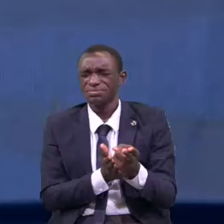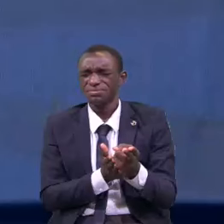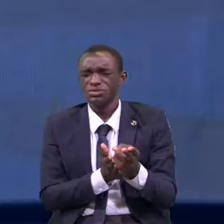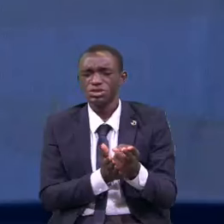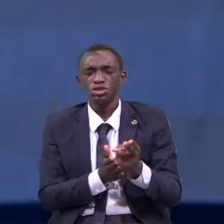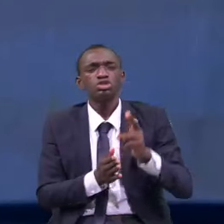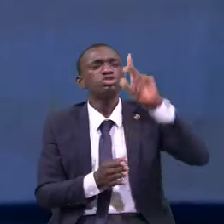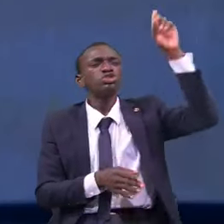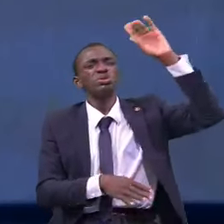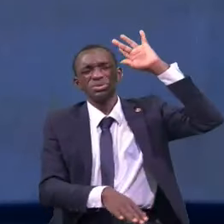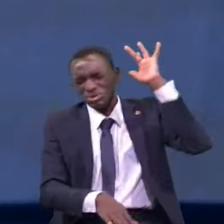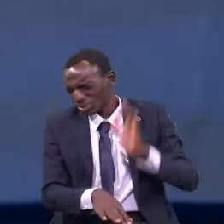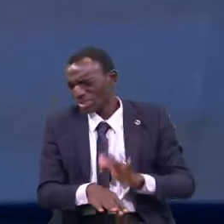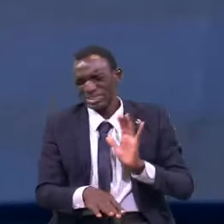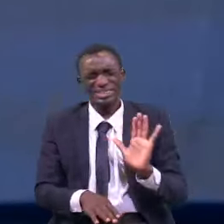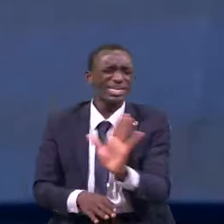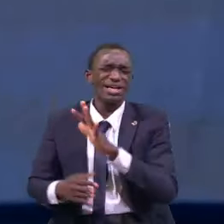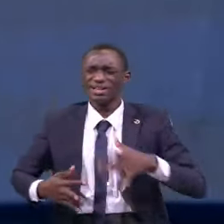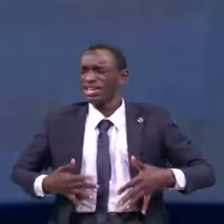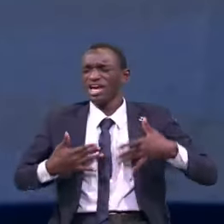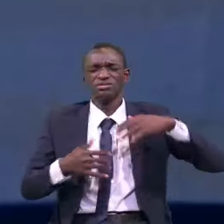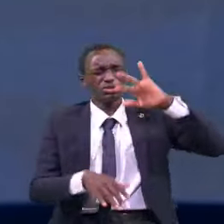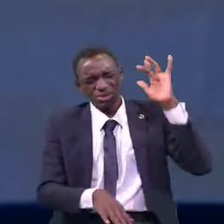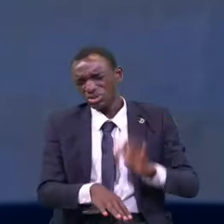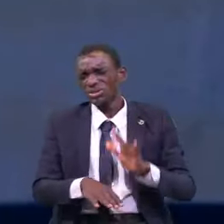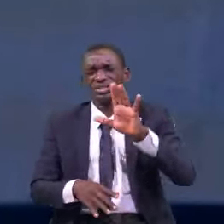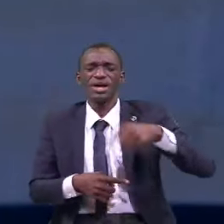touch their lives and touch their hearts right now.